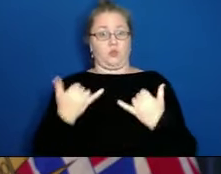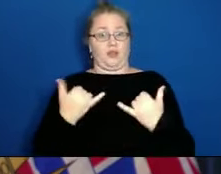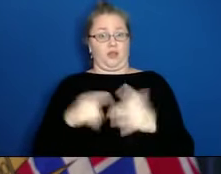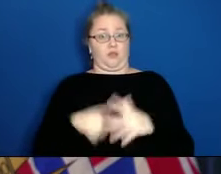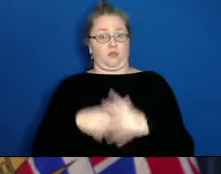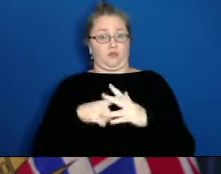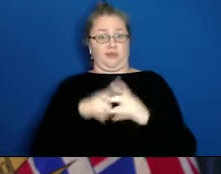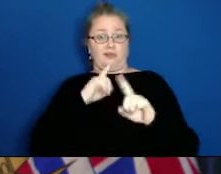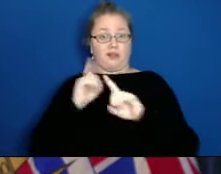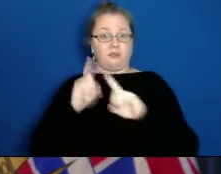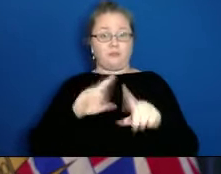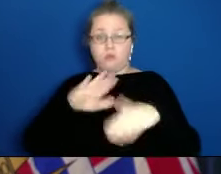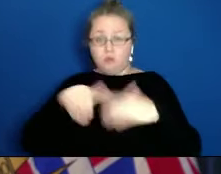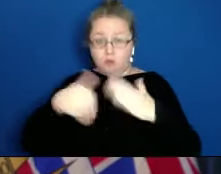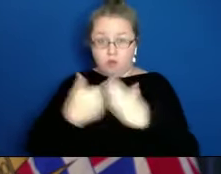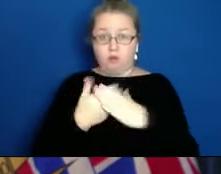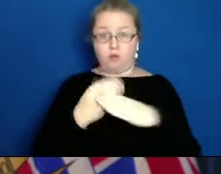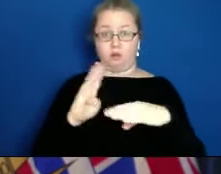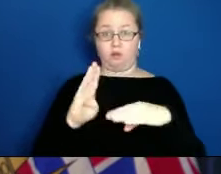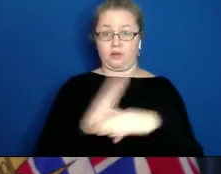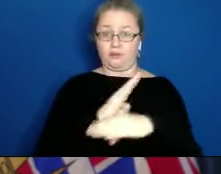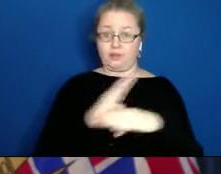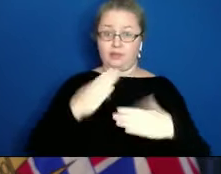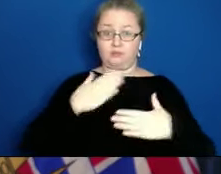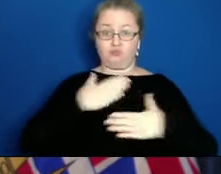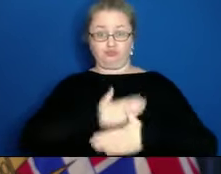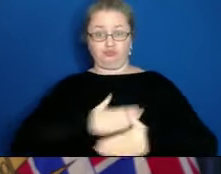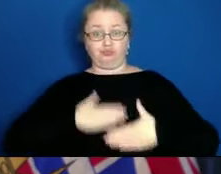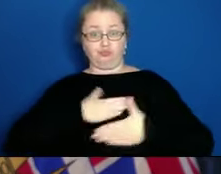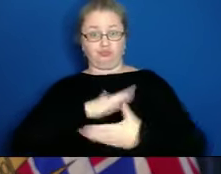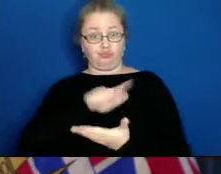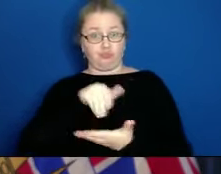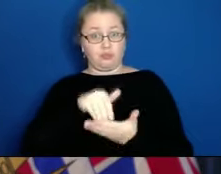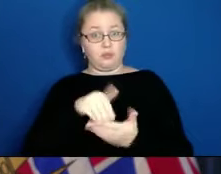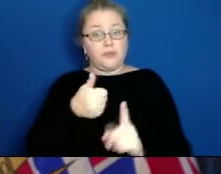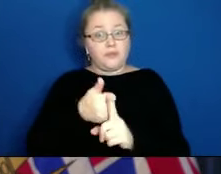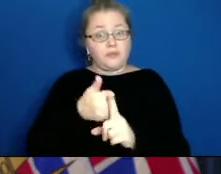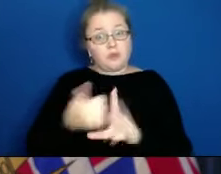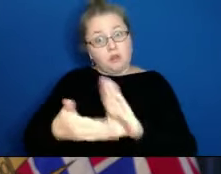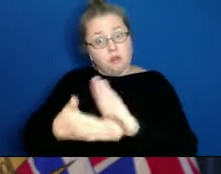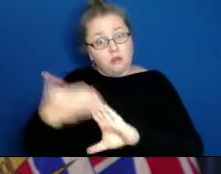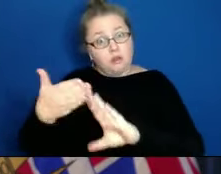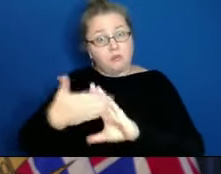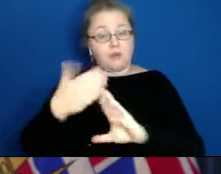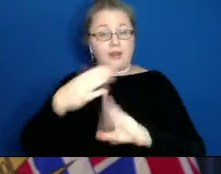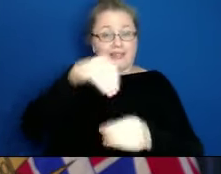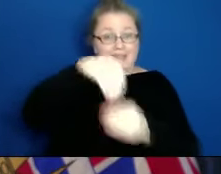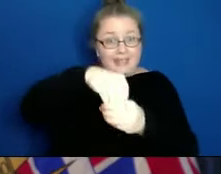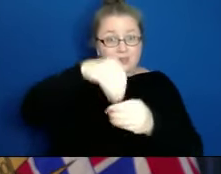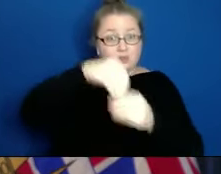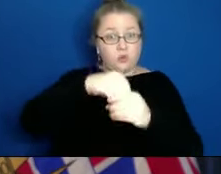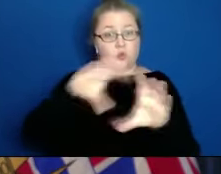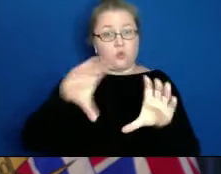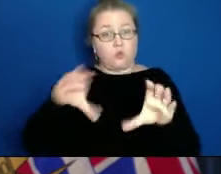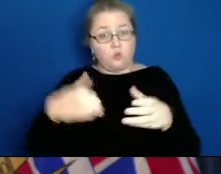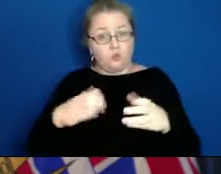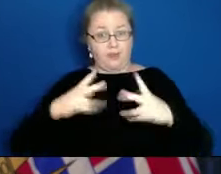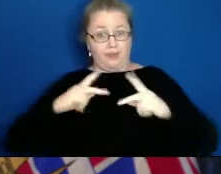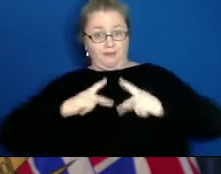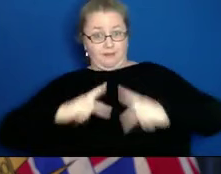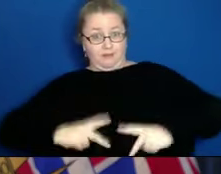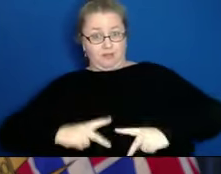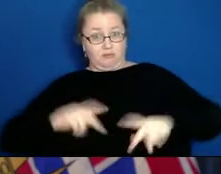all businesses, recreation centers, or other organizations that organize or operate indoor group physical